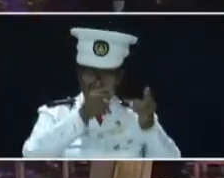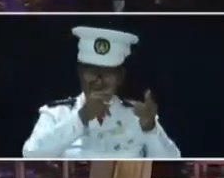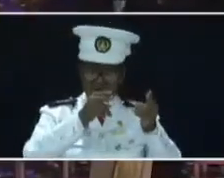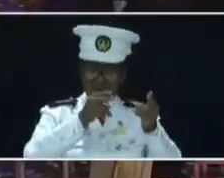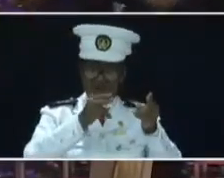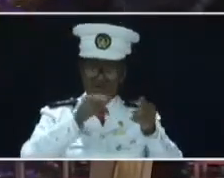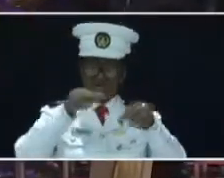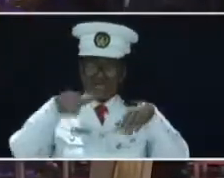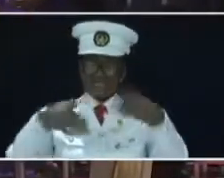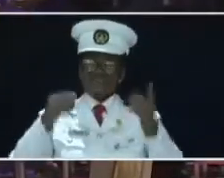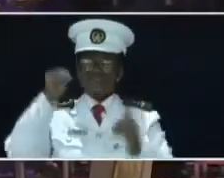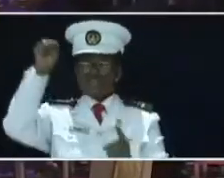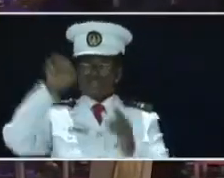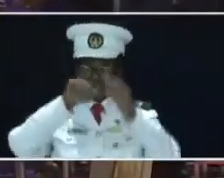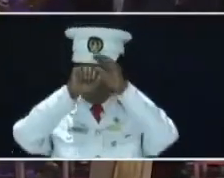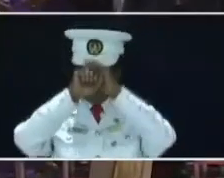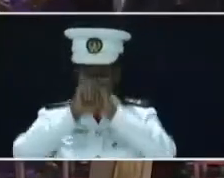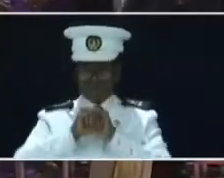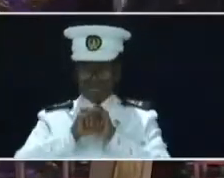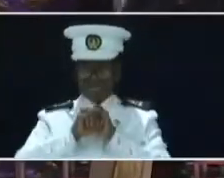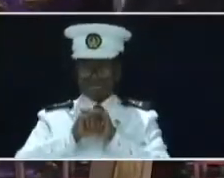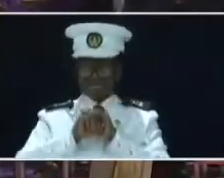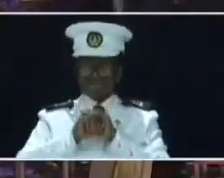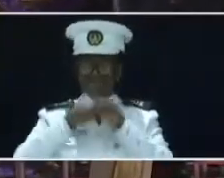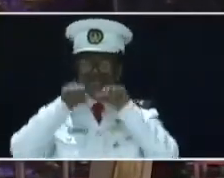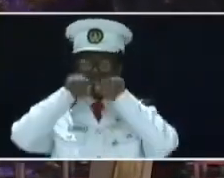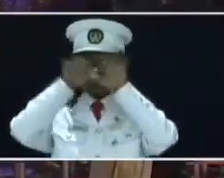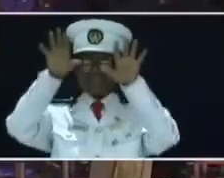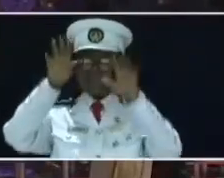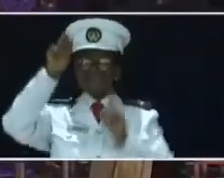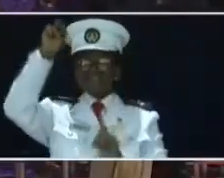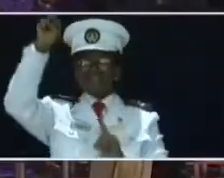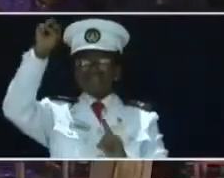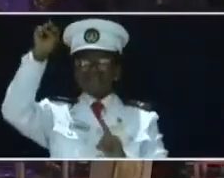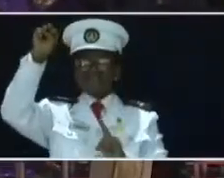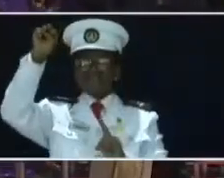Give Him adoration. Bless Him.